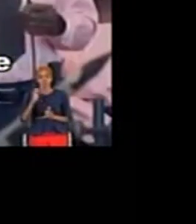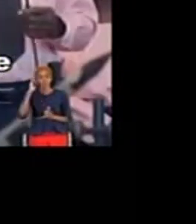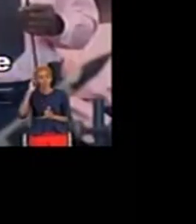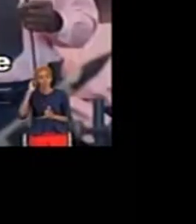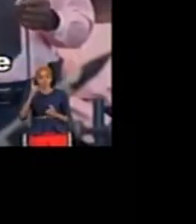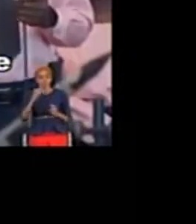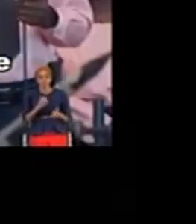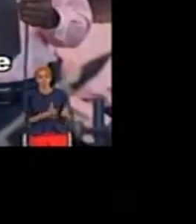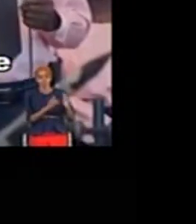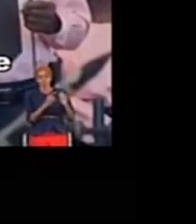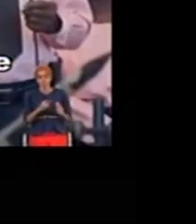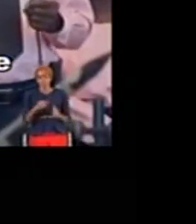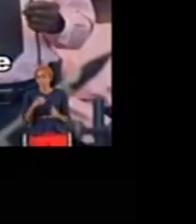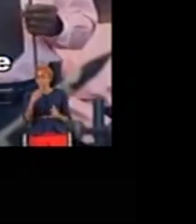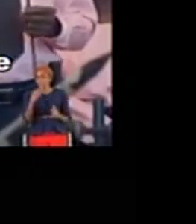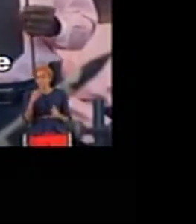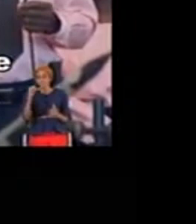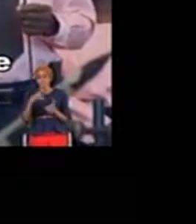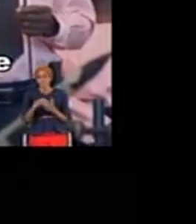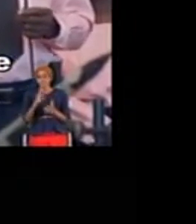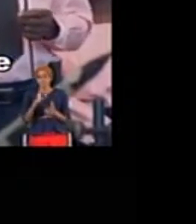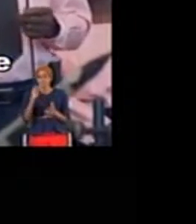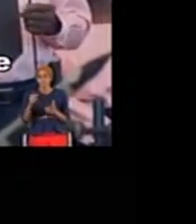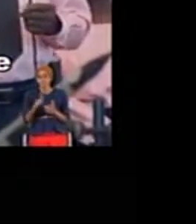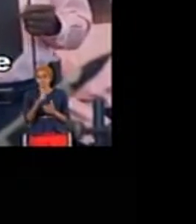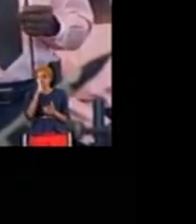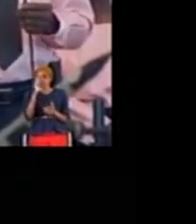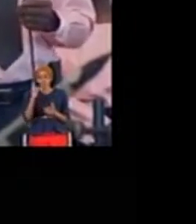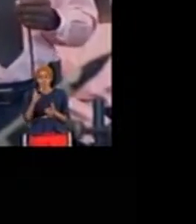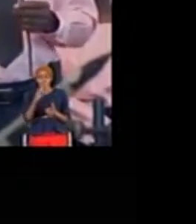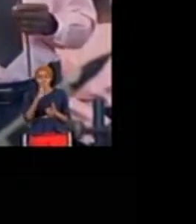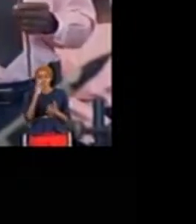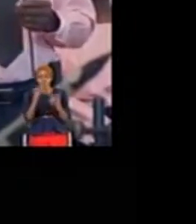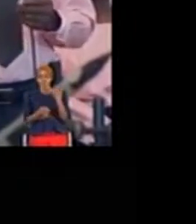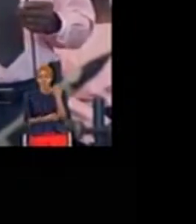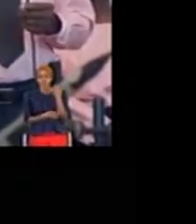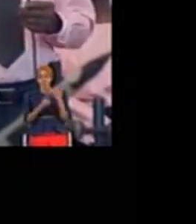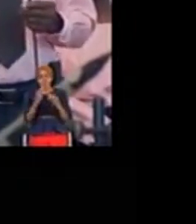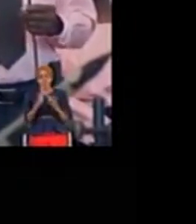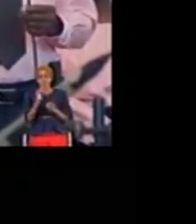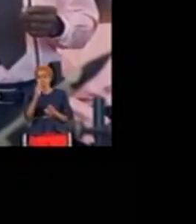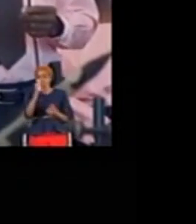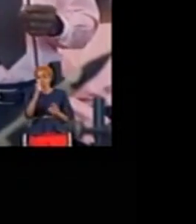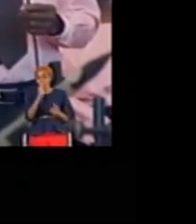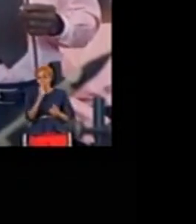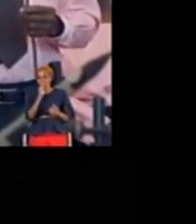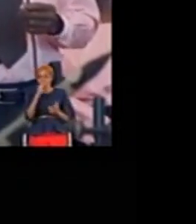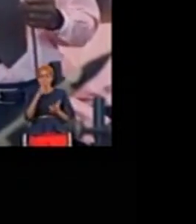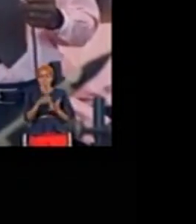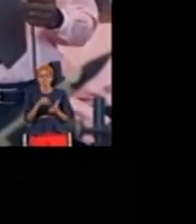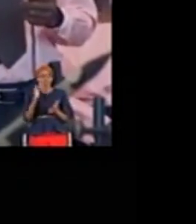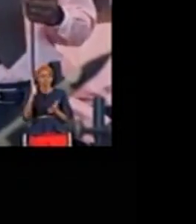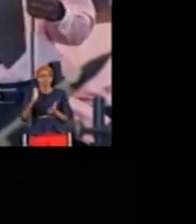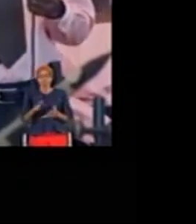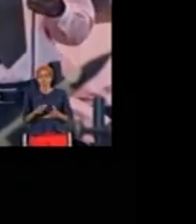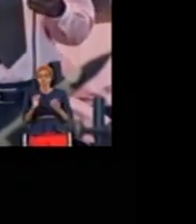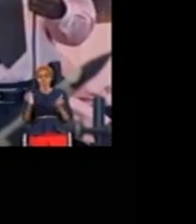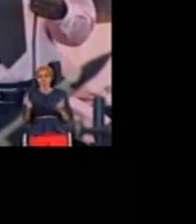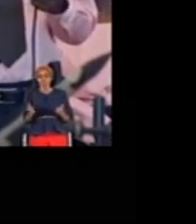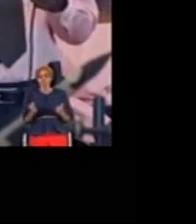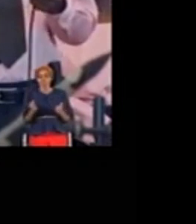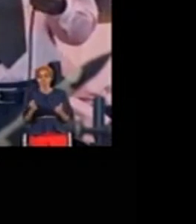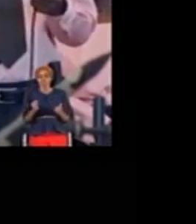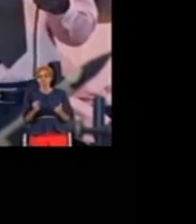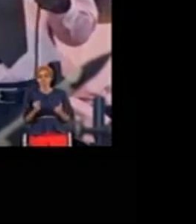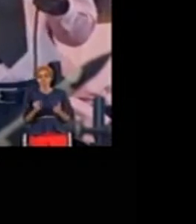apostle says, if it live, be worth the dead. If ye endure, we can build